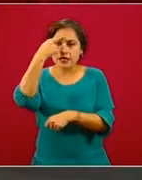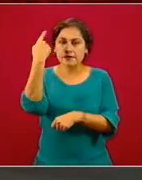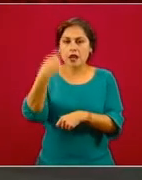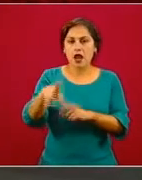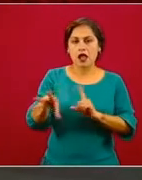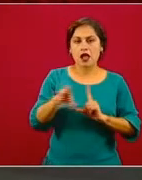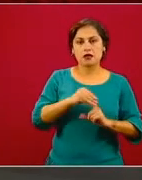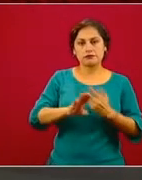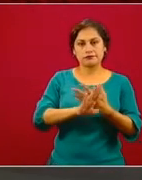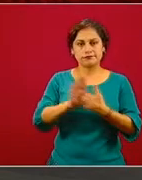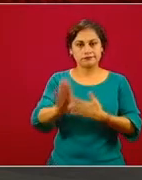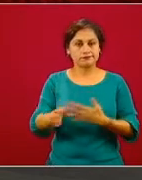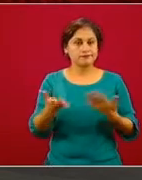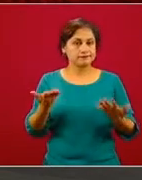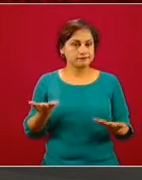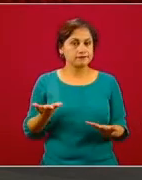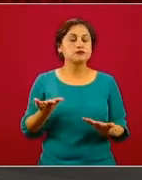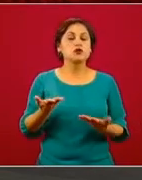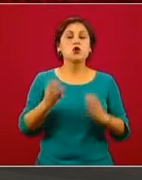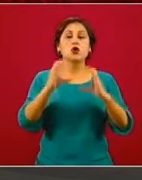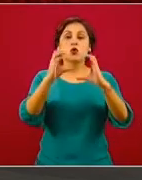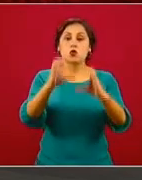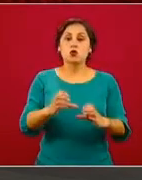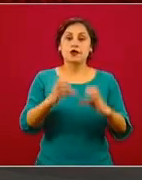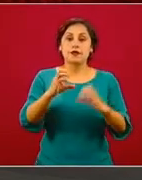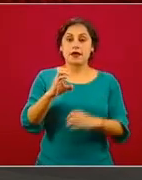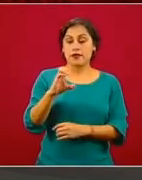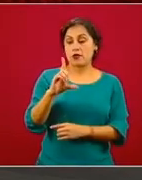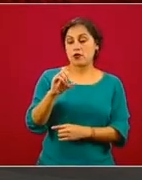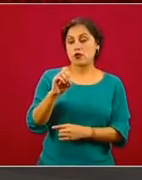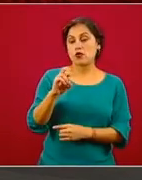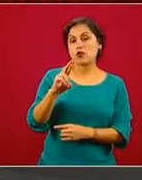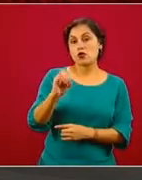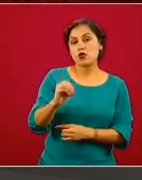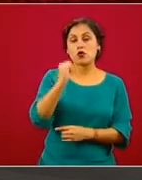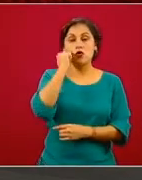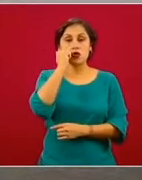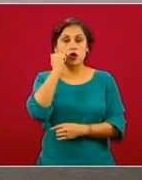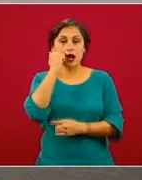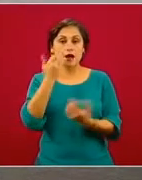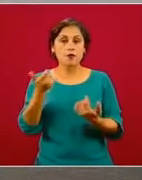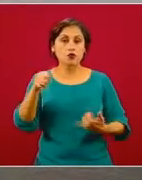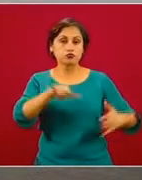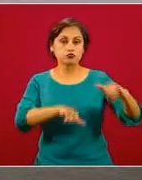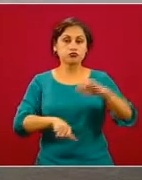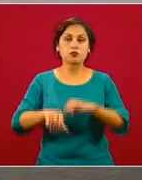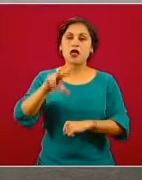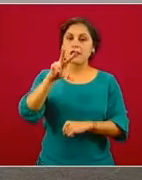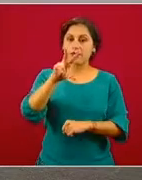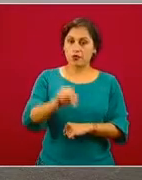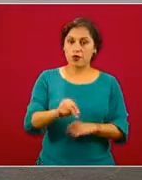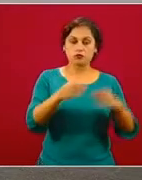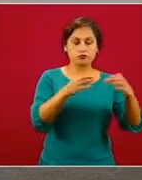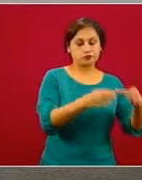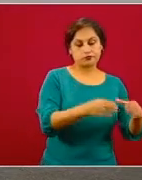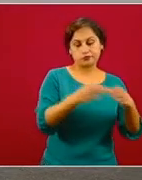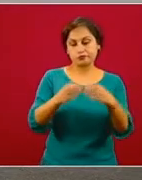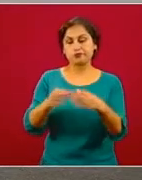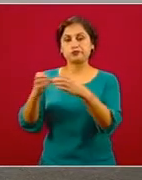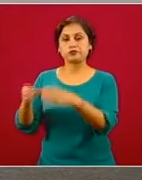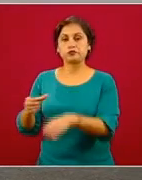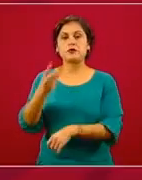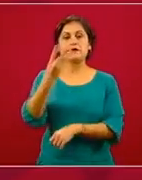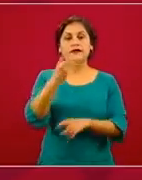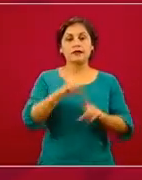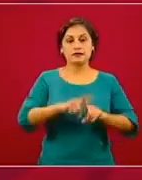very wide experience and expertise in this area, and she was telling to everyone that you should